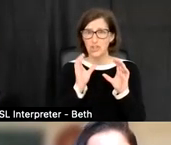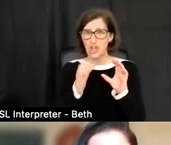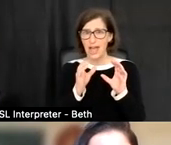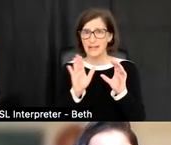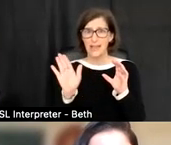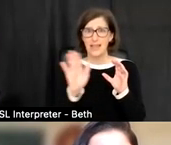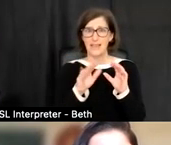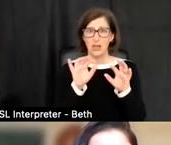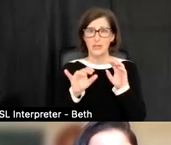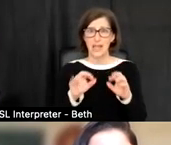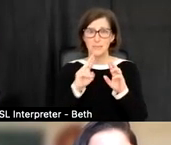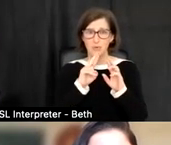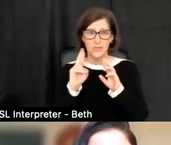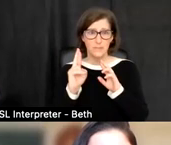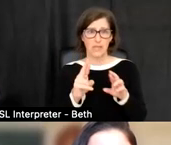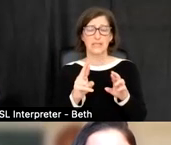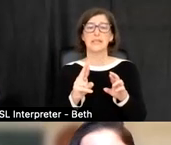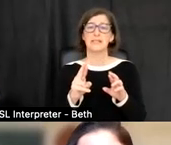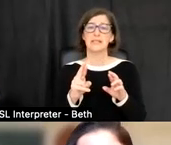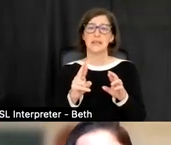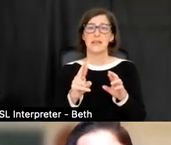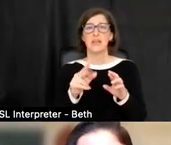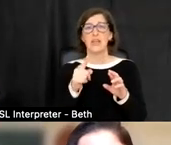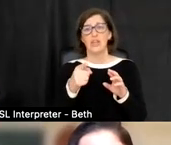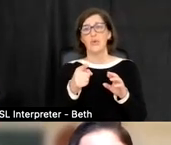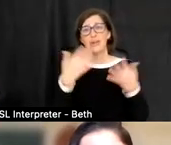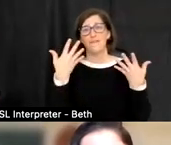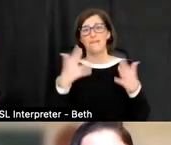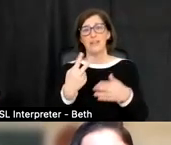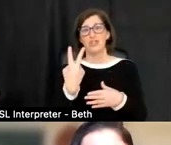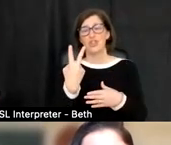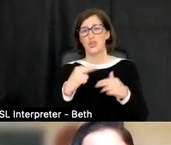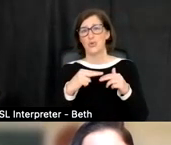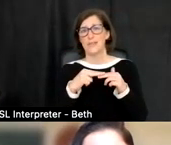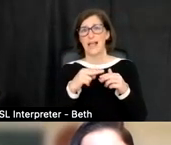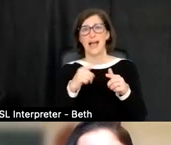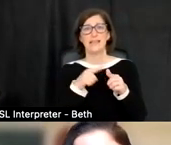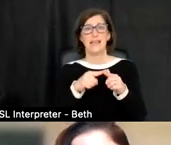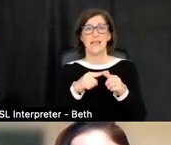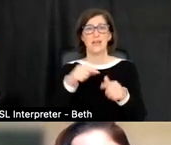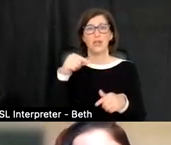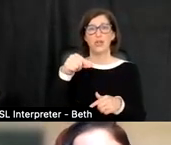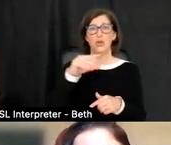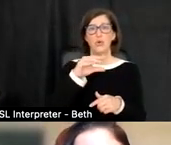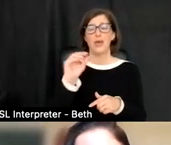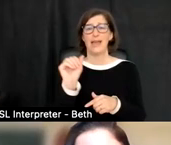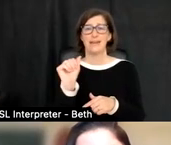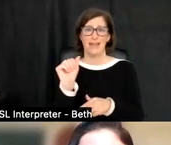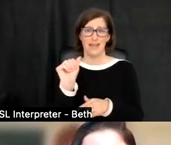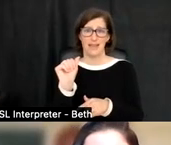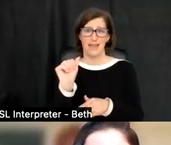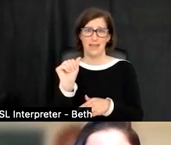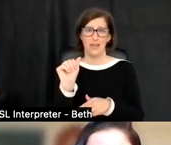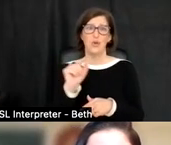typed responses, and we'll let you run through those 2 quickly, and then we'll move to the Q&A section, which we're